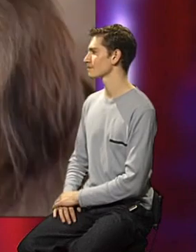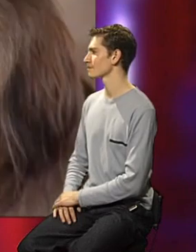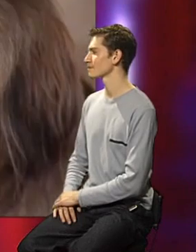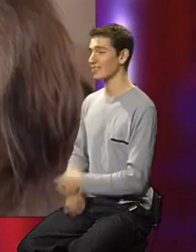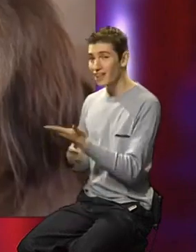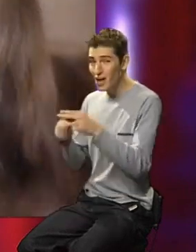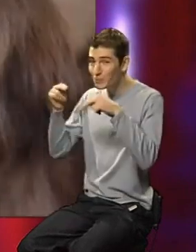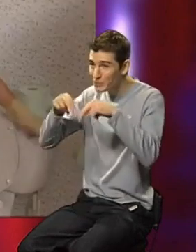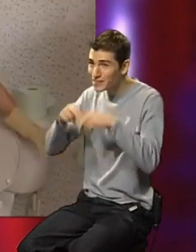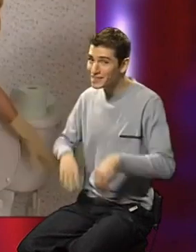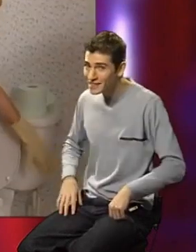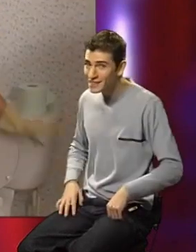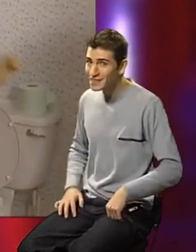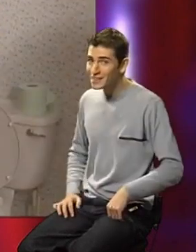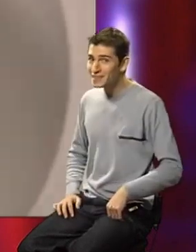There you are, Pippin.